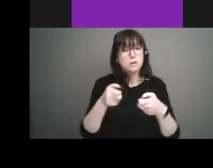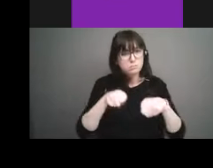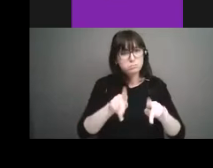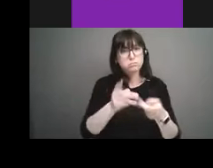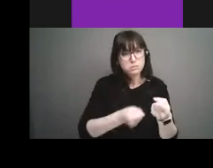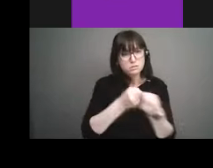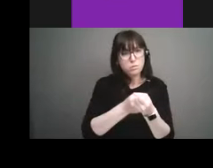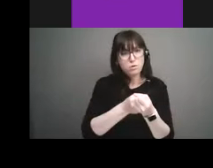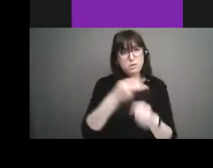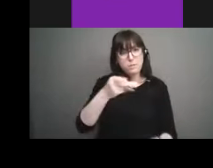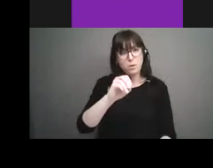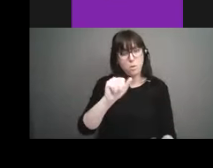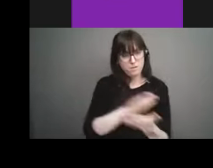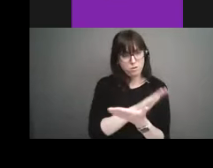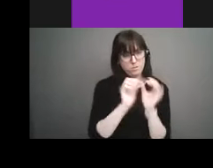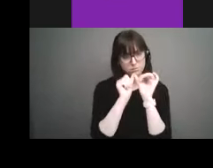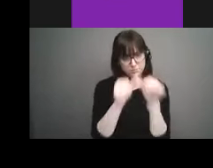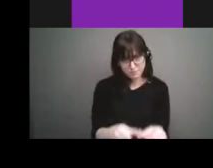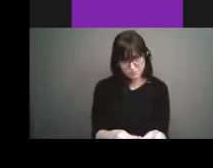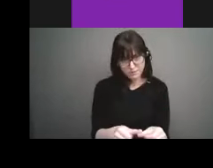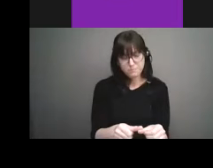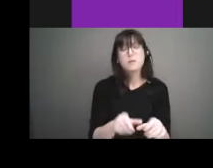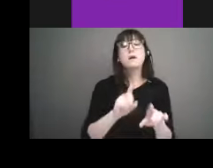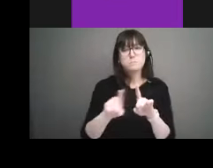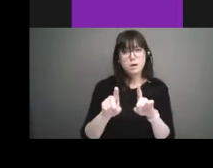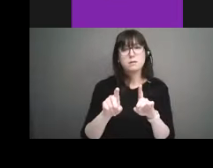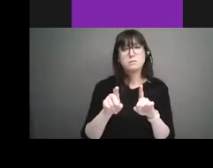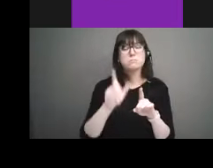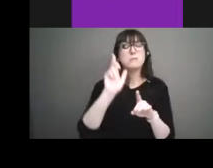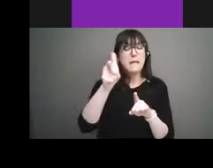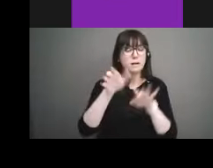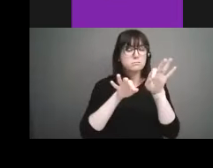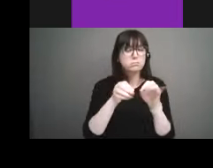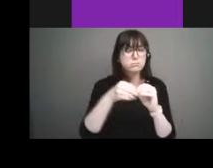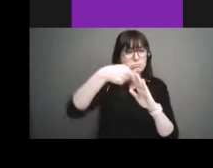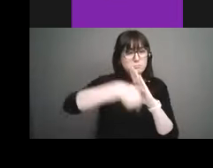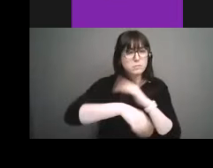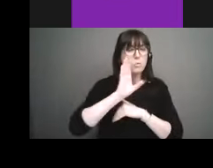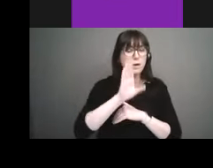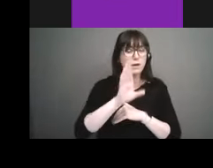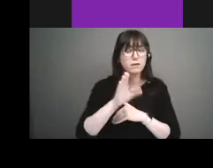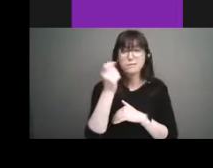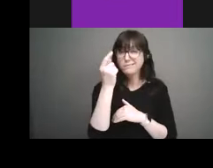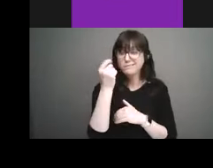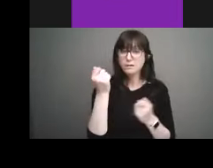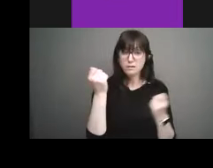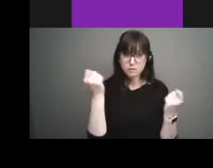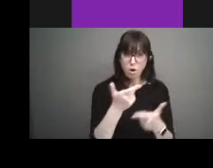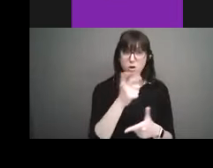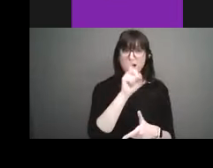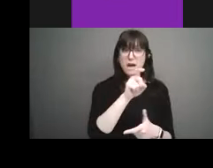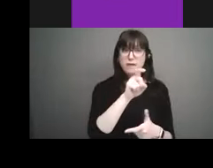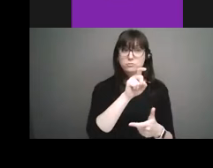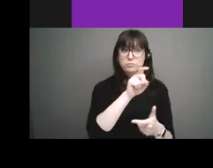documents. But as you will hear in a short while, not everybody has to go to a